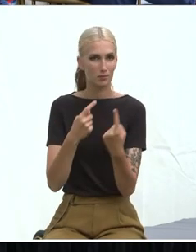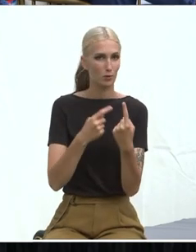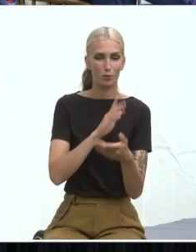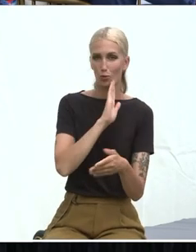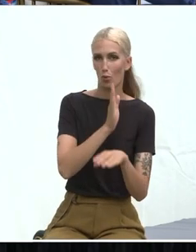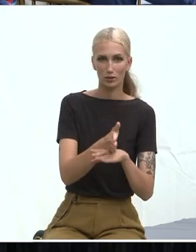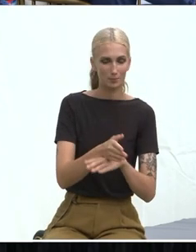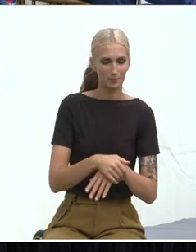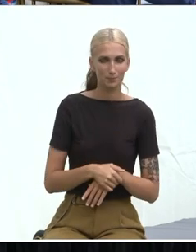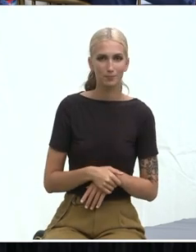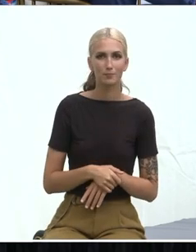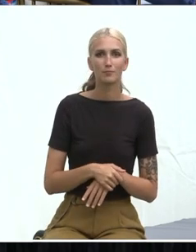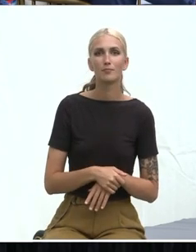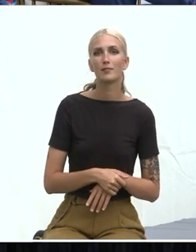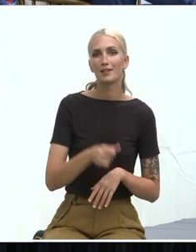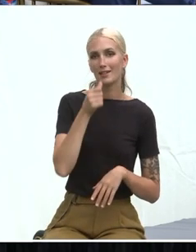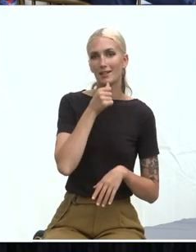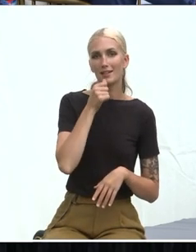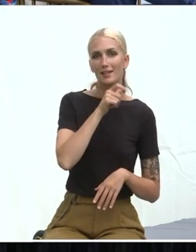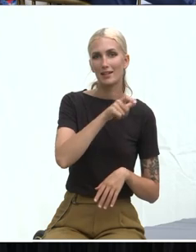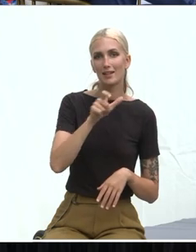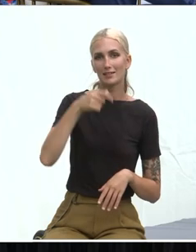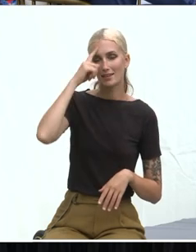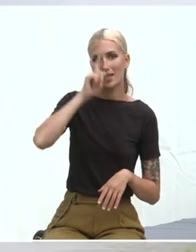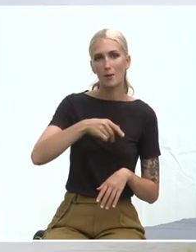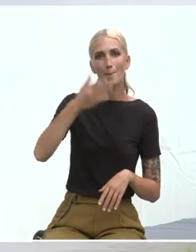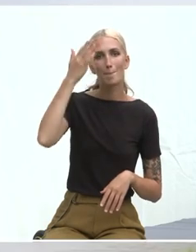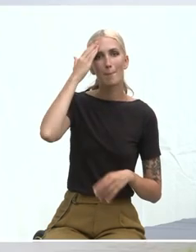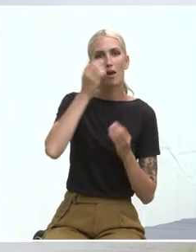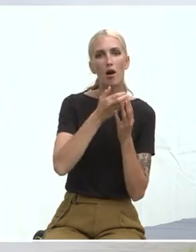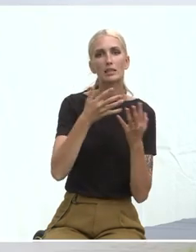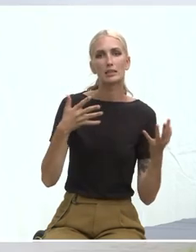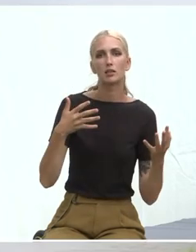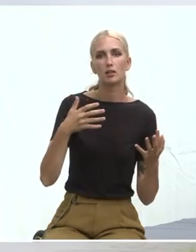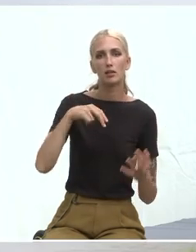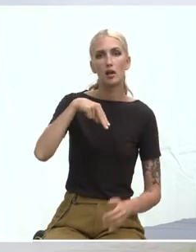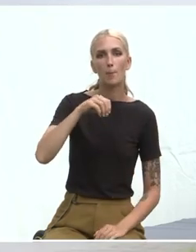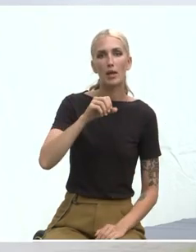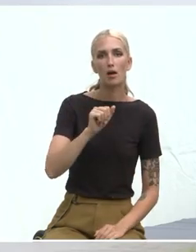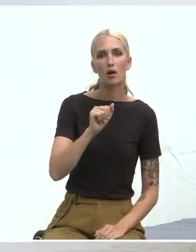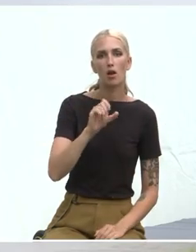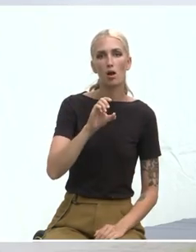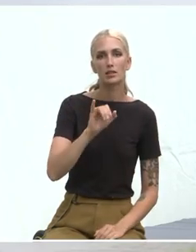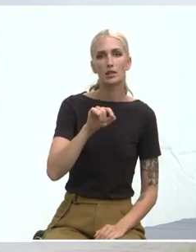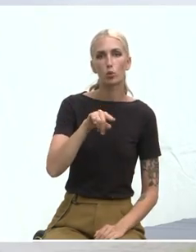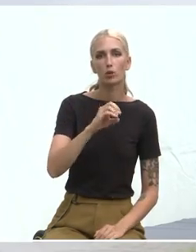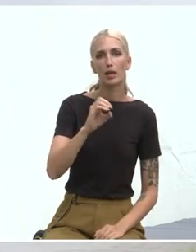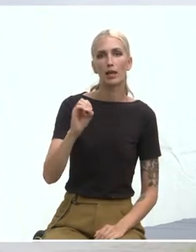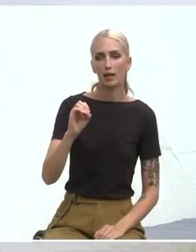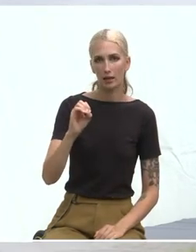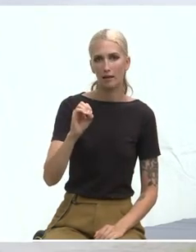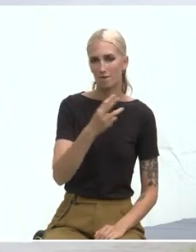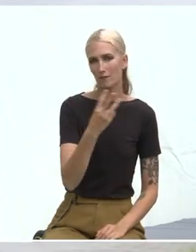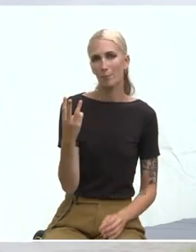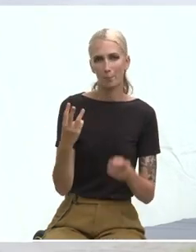straightforward. The Estonians here know BAIC probably. So BAIC.ee, so this